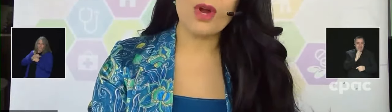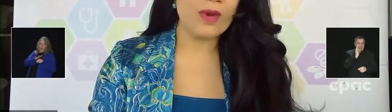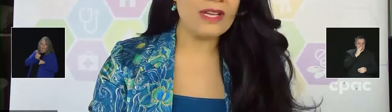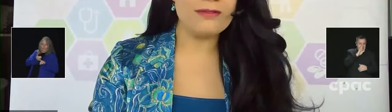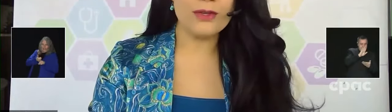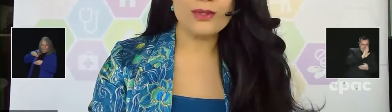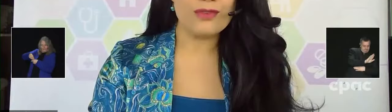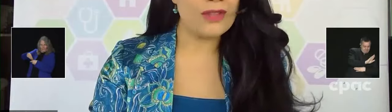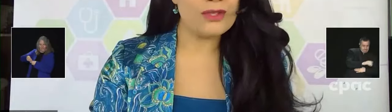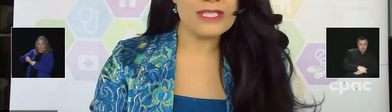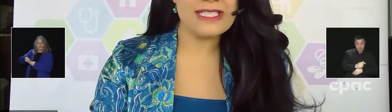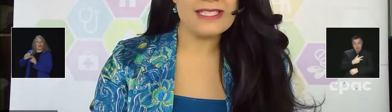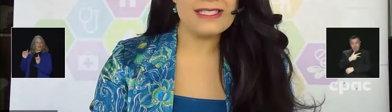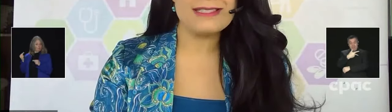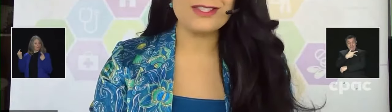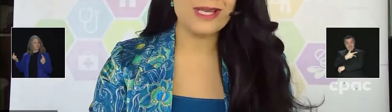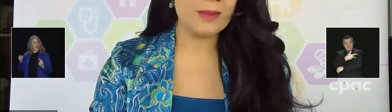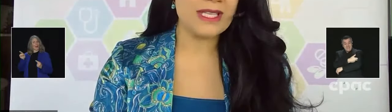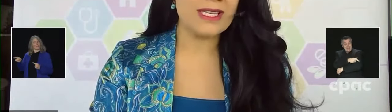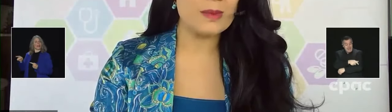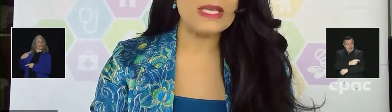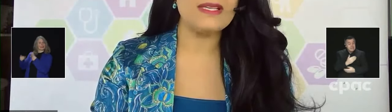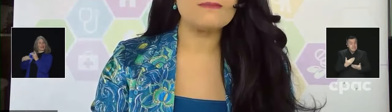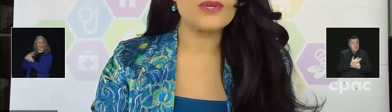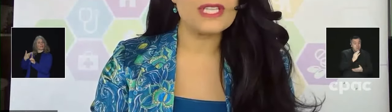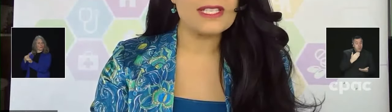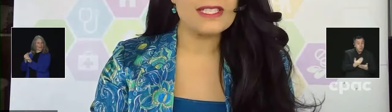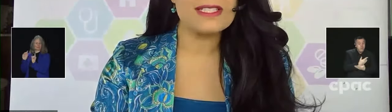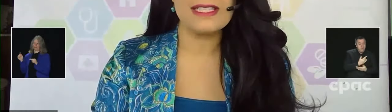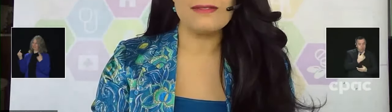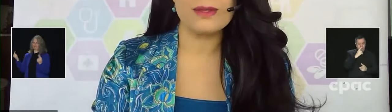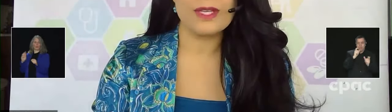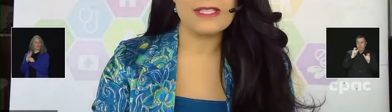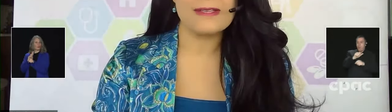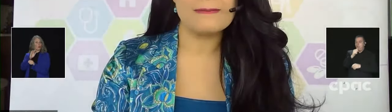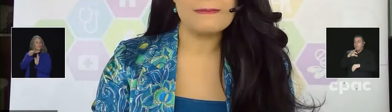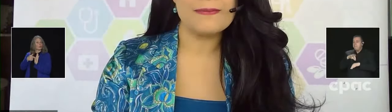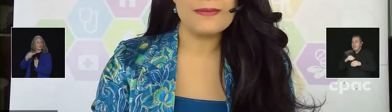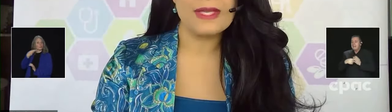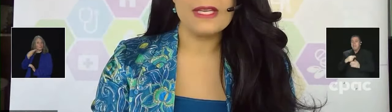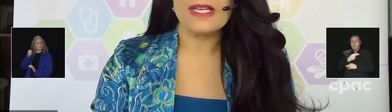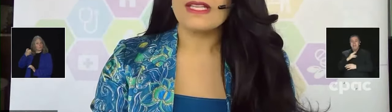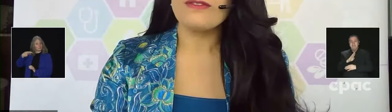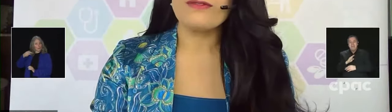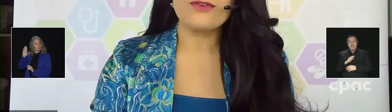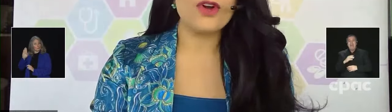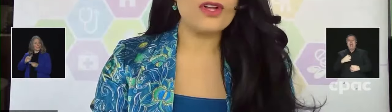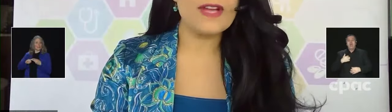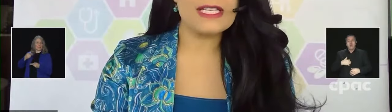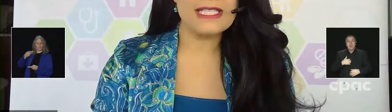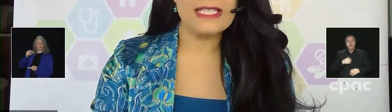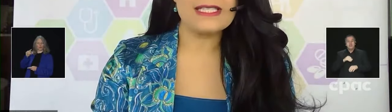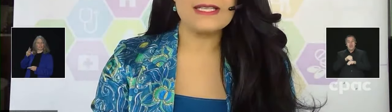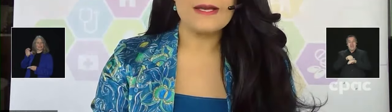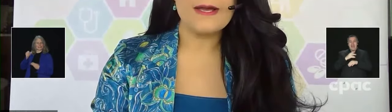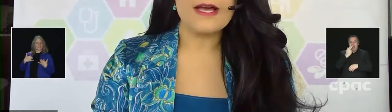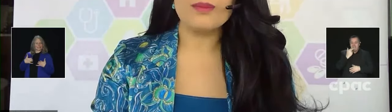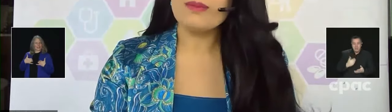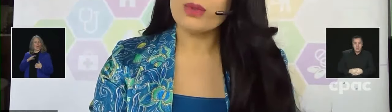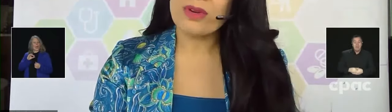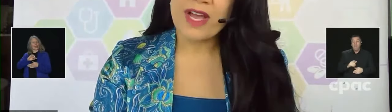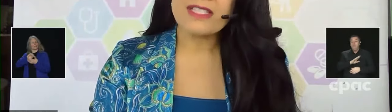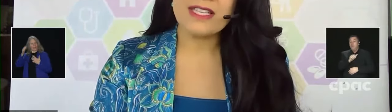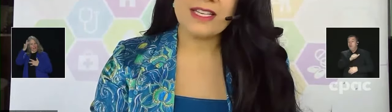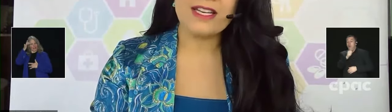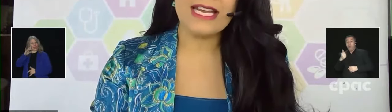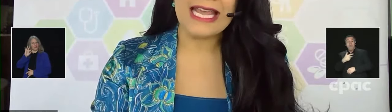vaccines are already used for other diseases such as hepatitis B, pertussis, and influenza. Like for all vaccines,